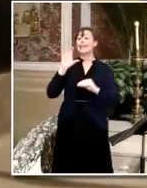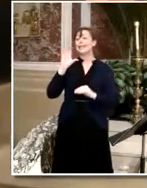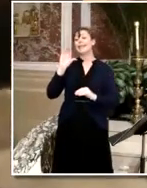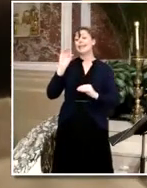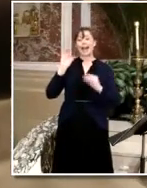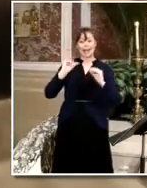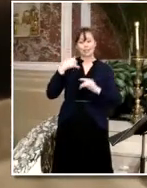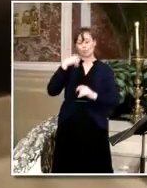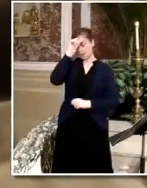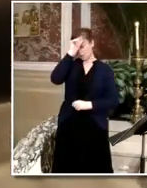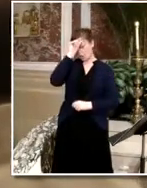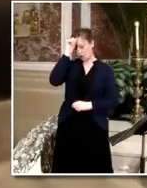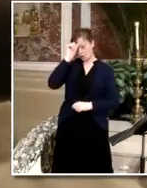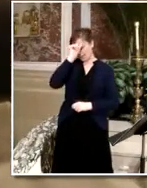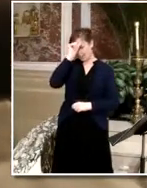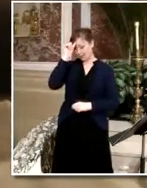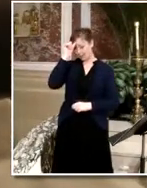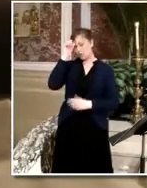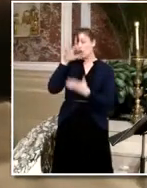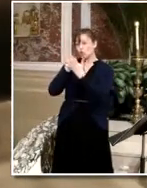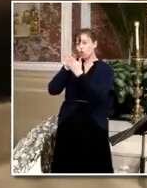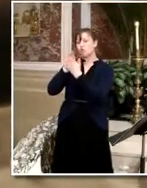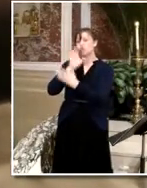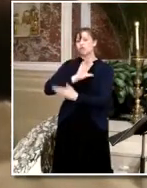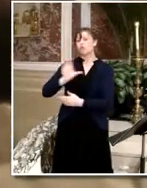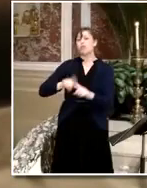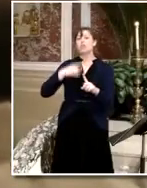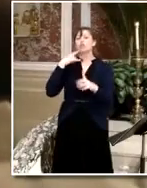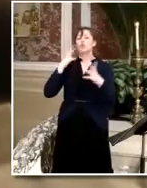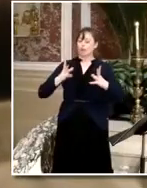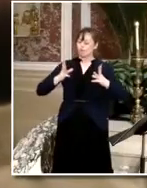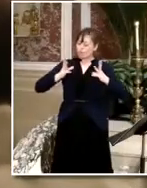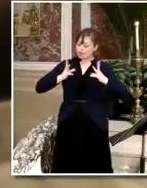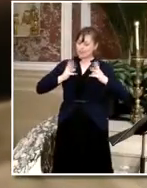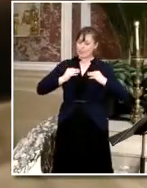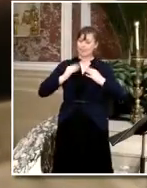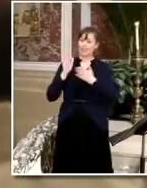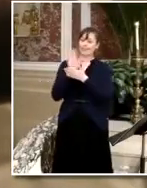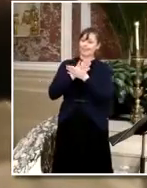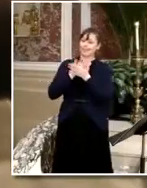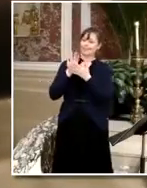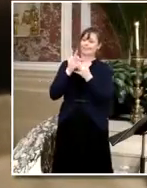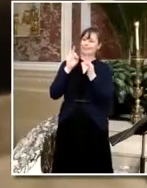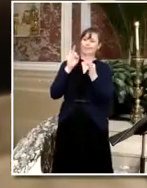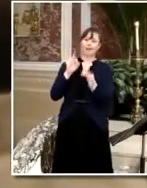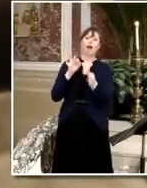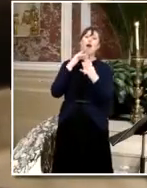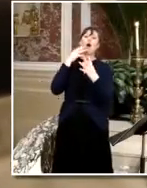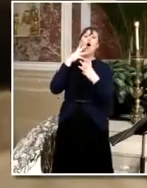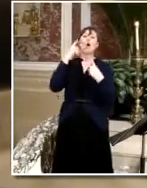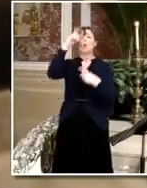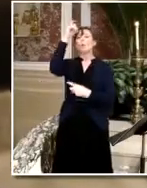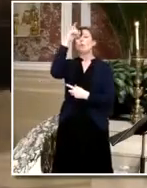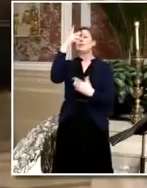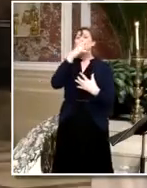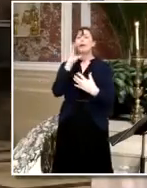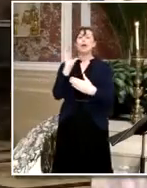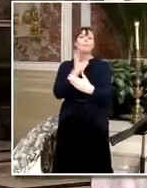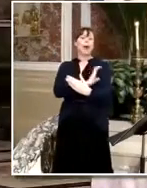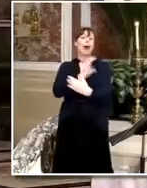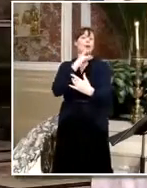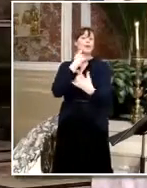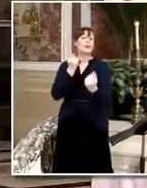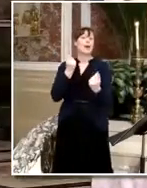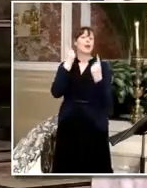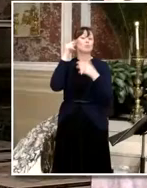be anointed with it, so that receiving divine wisdom and power, they may understand more deeply